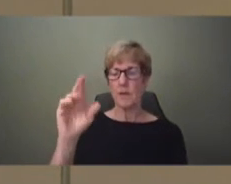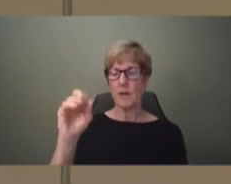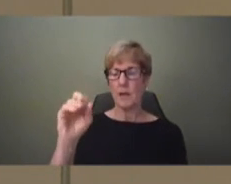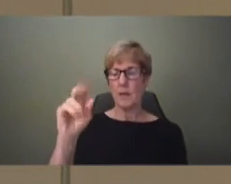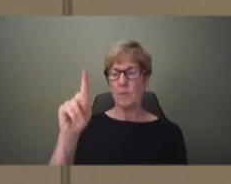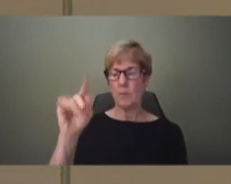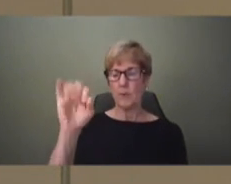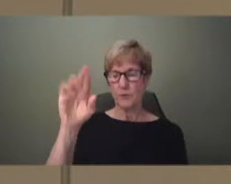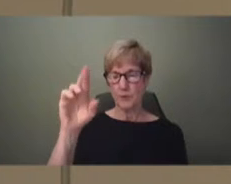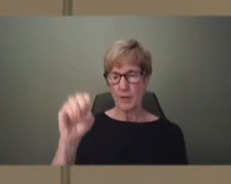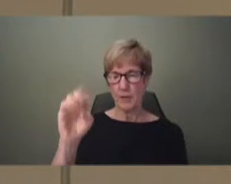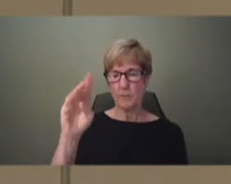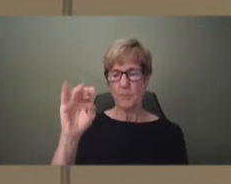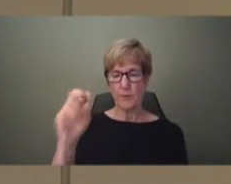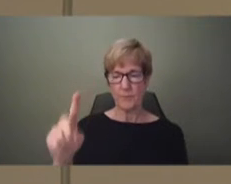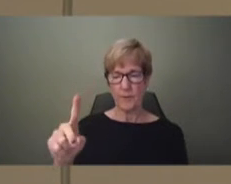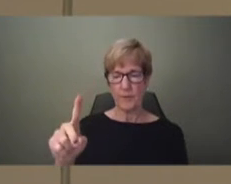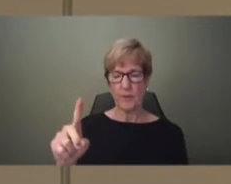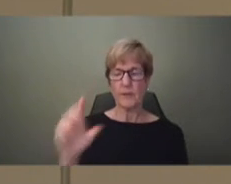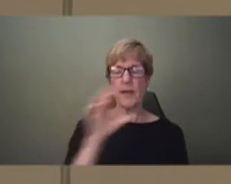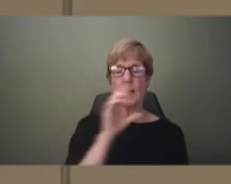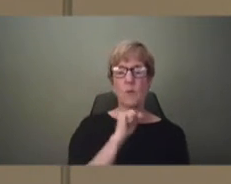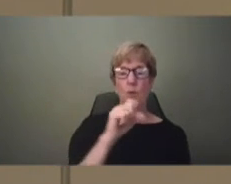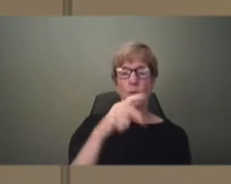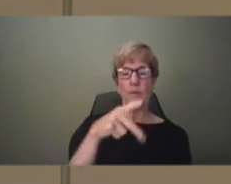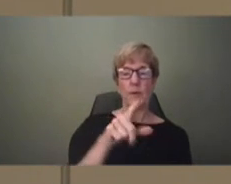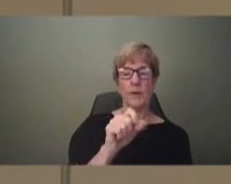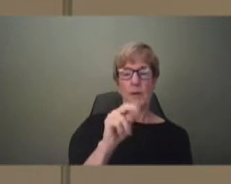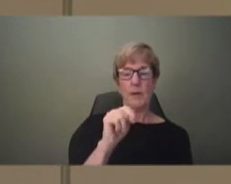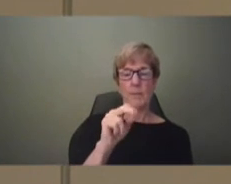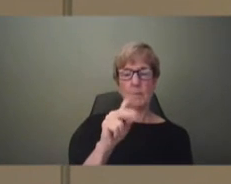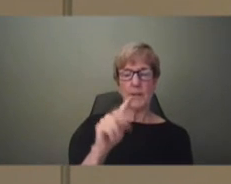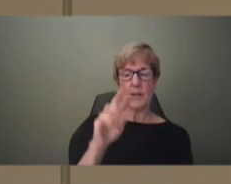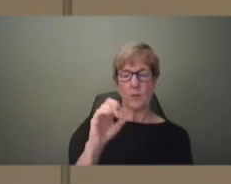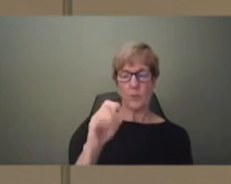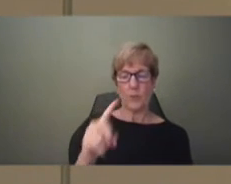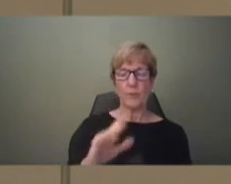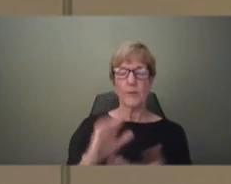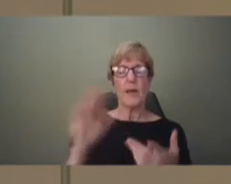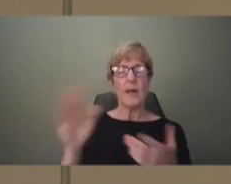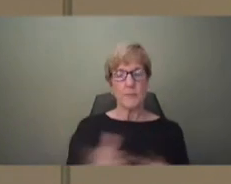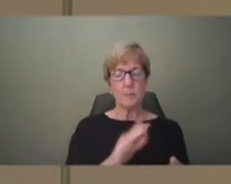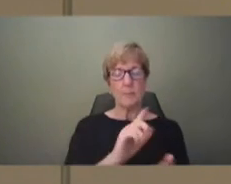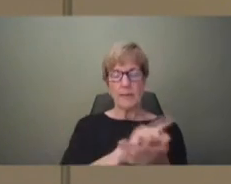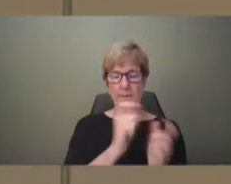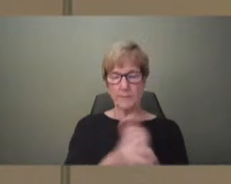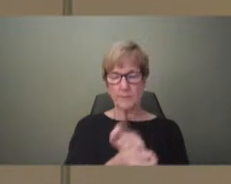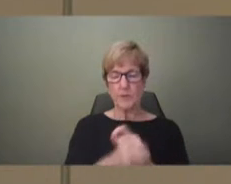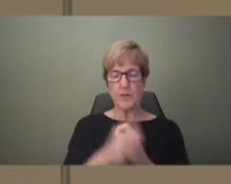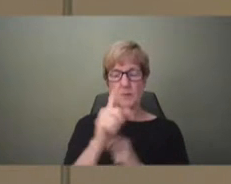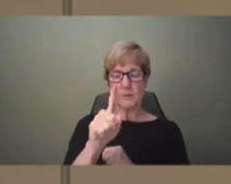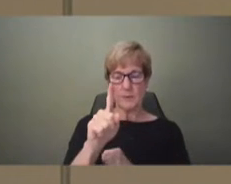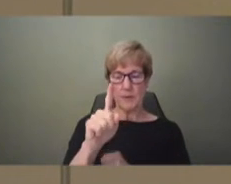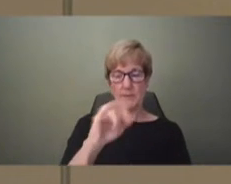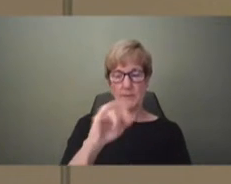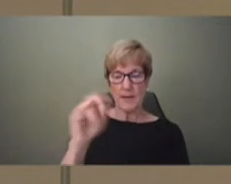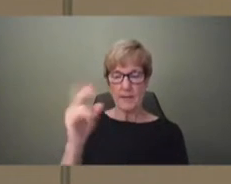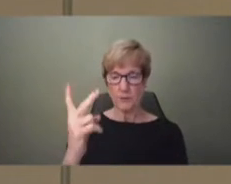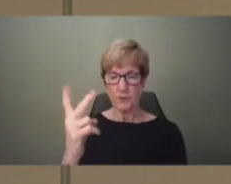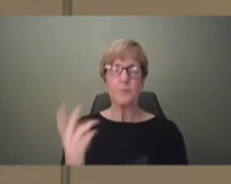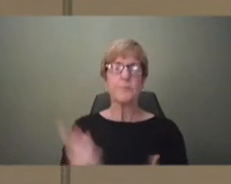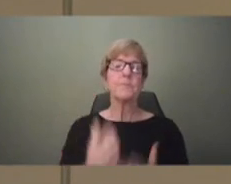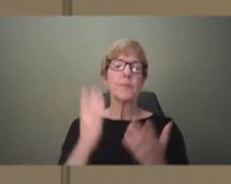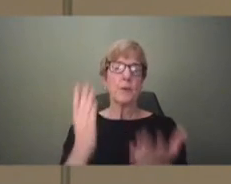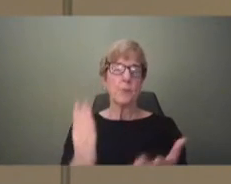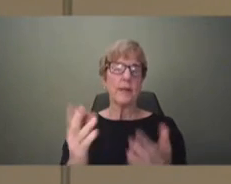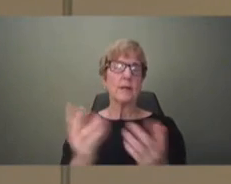District current zoning is i1 light industrial and the proposed zoning is I2 General industrial conditional staff recommends approval of this petition upon resolution of